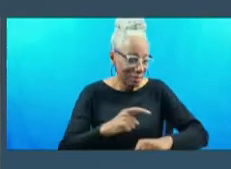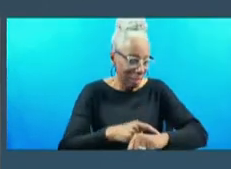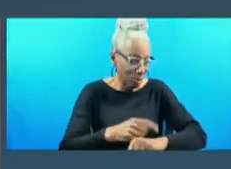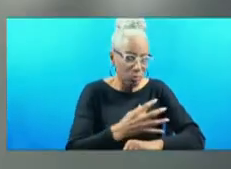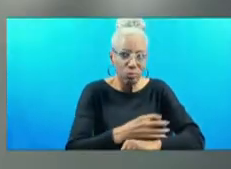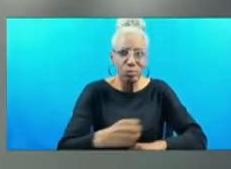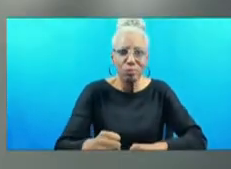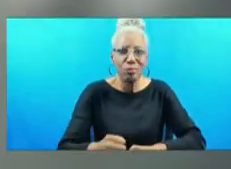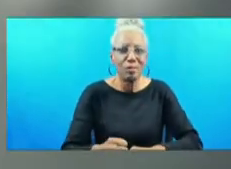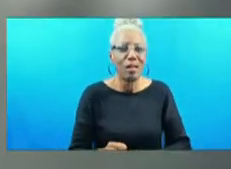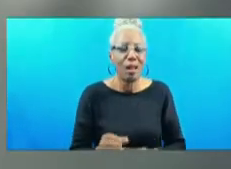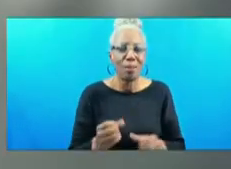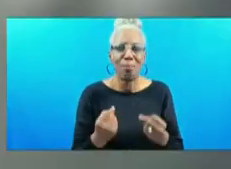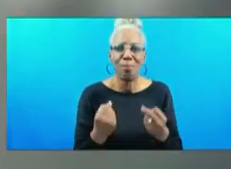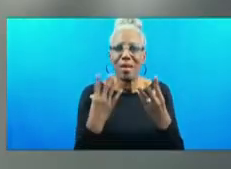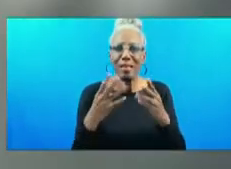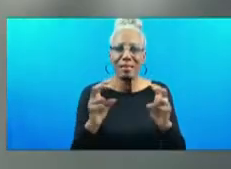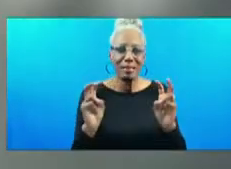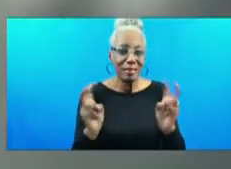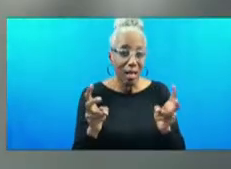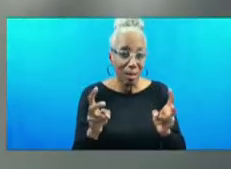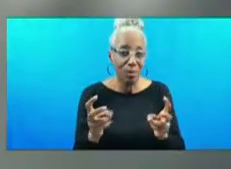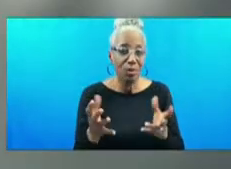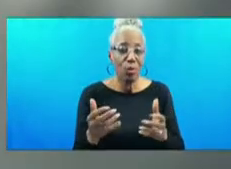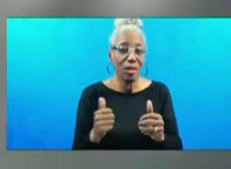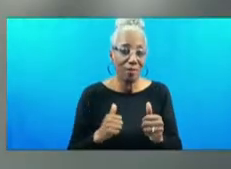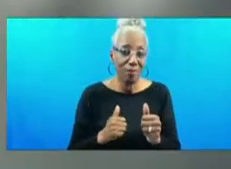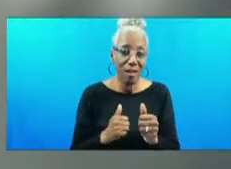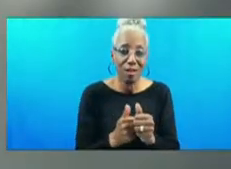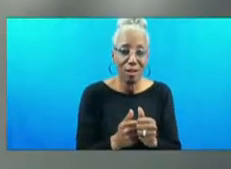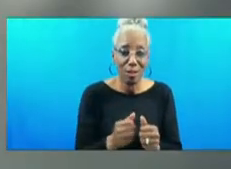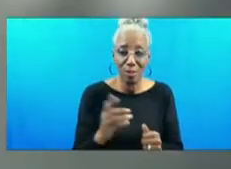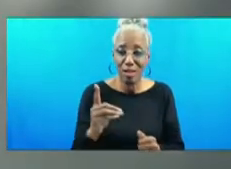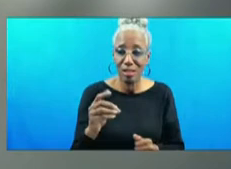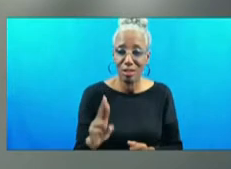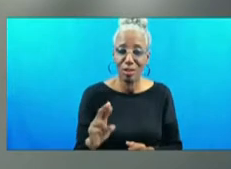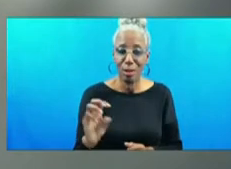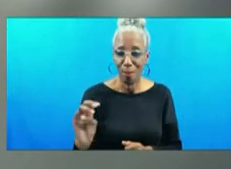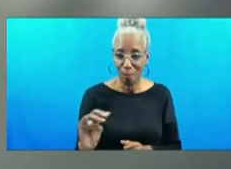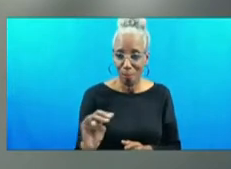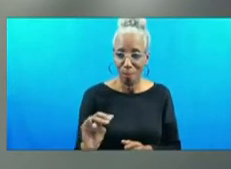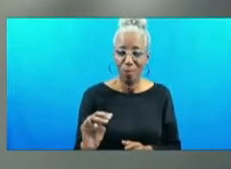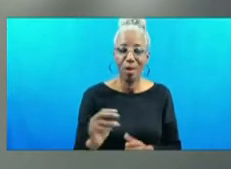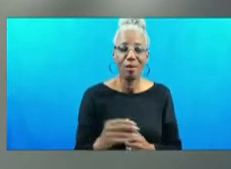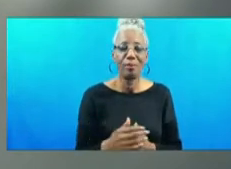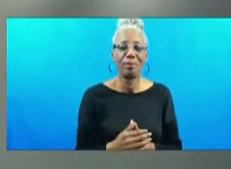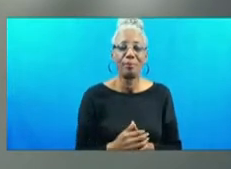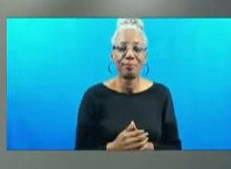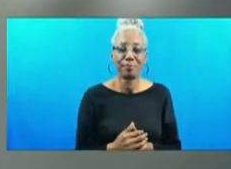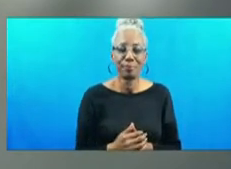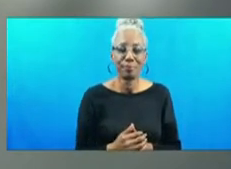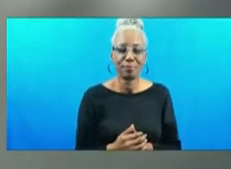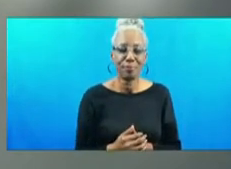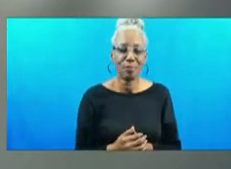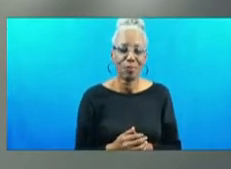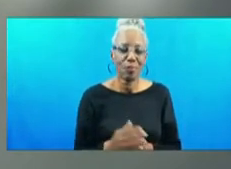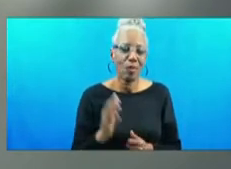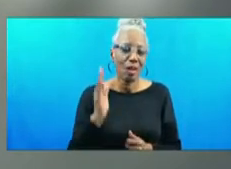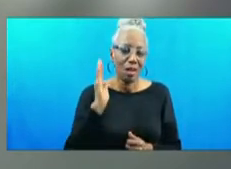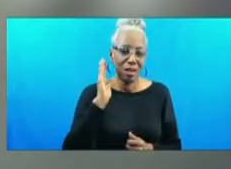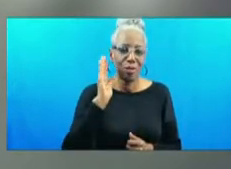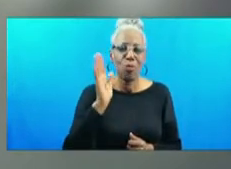will want to follow up on. Dr. McKnight, we will take you up on your offer to follow up. I know